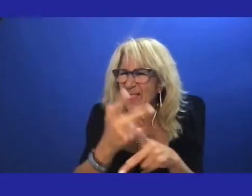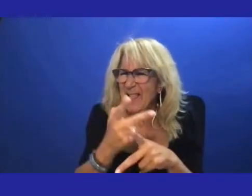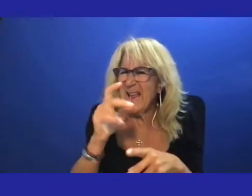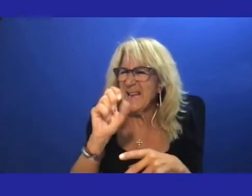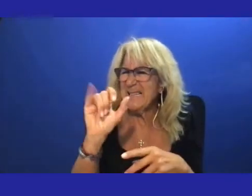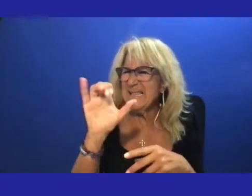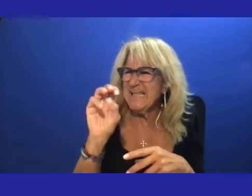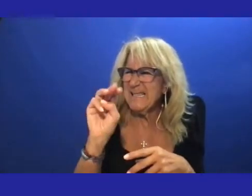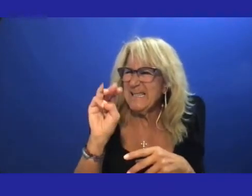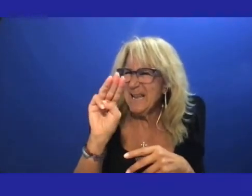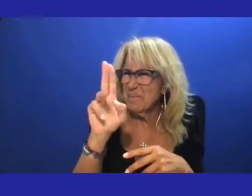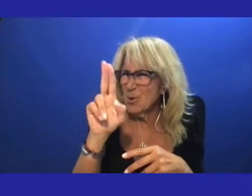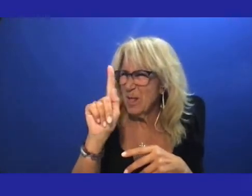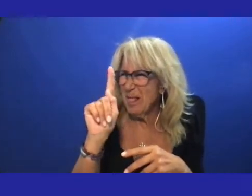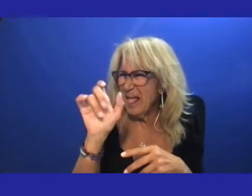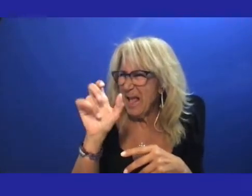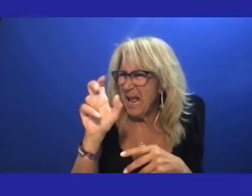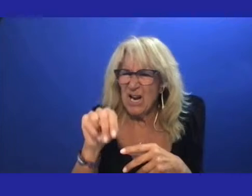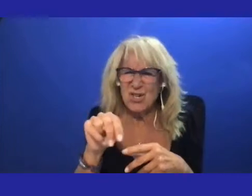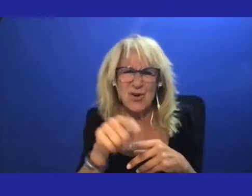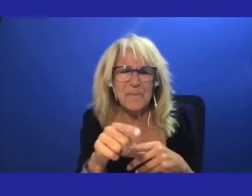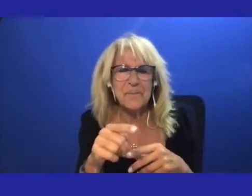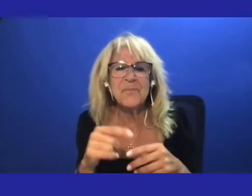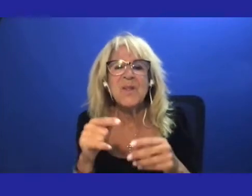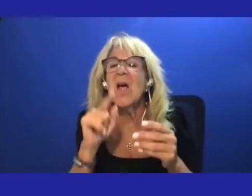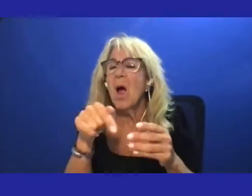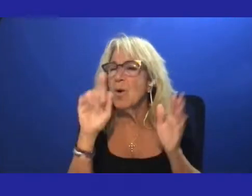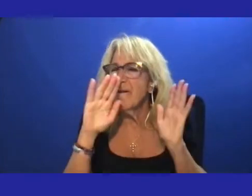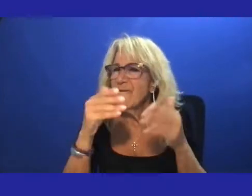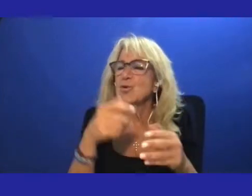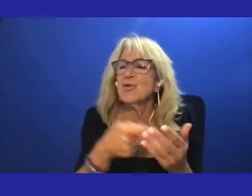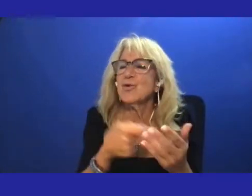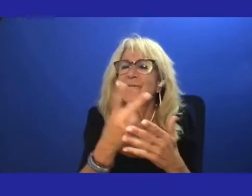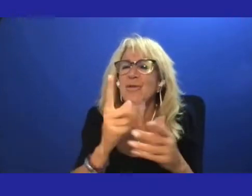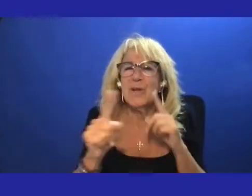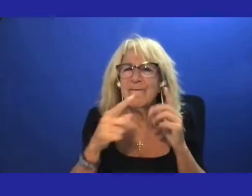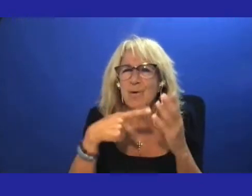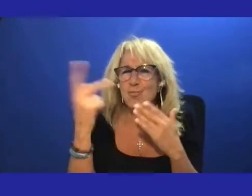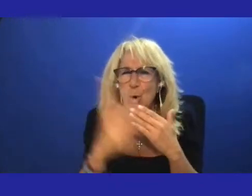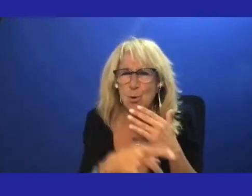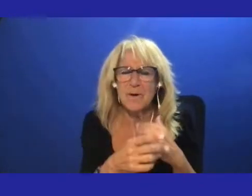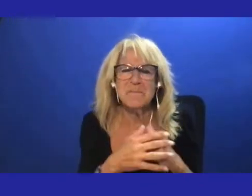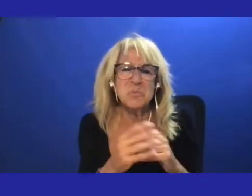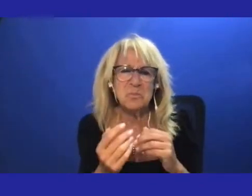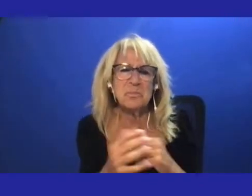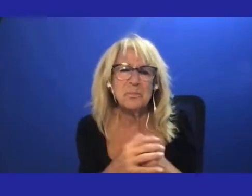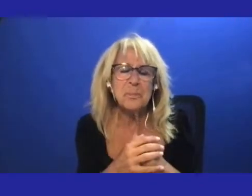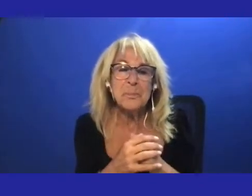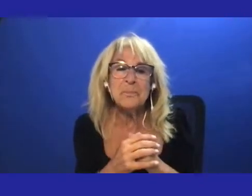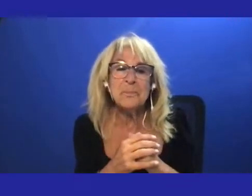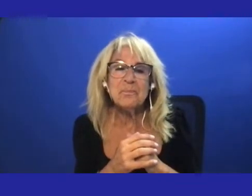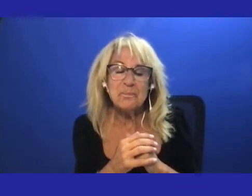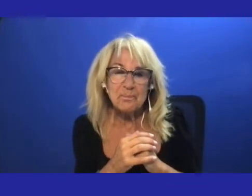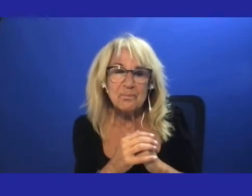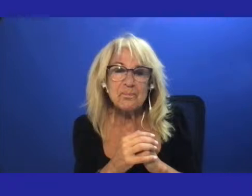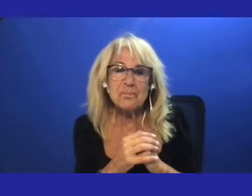to focus on a couple programs that we're doing within our system. Next slide.